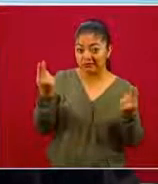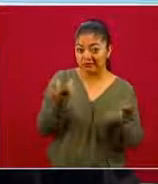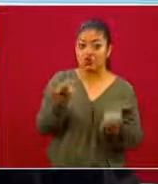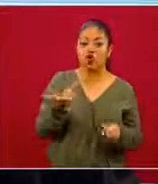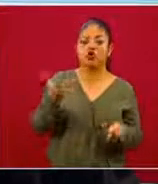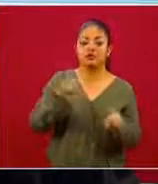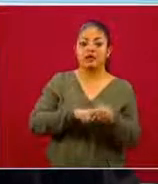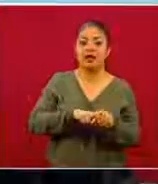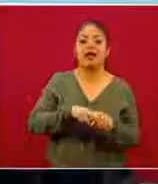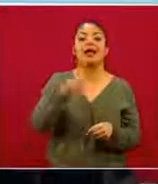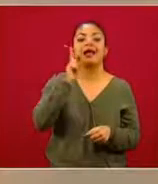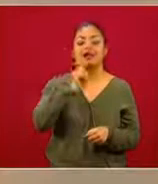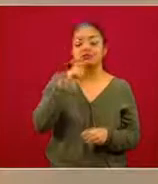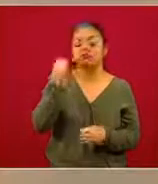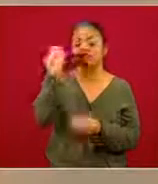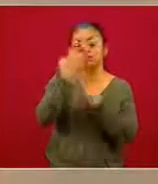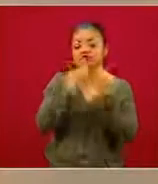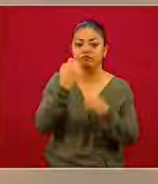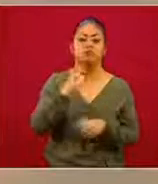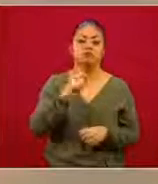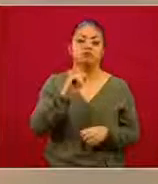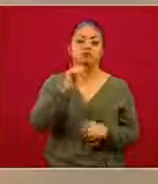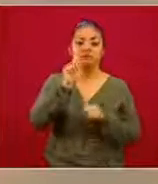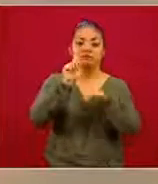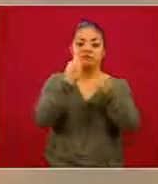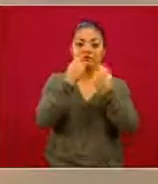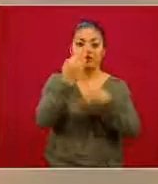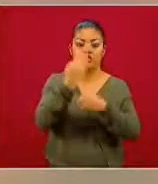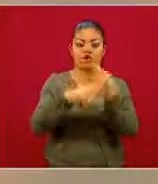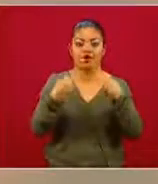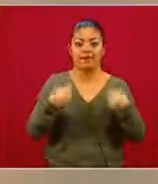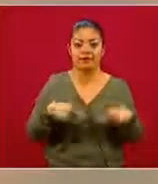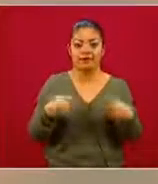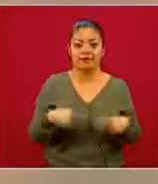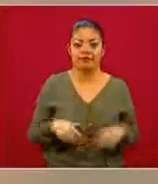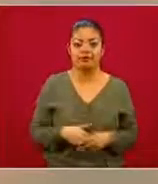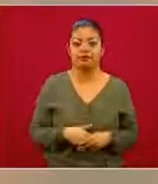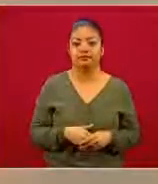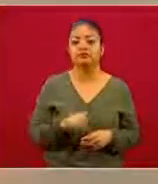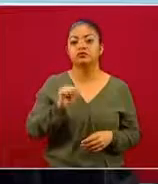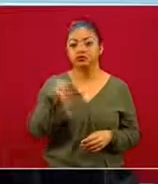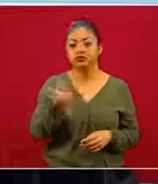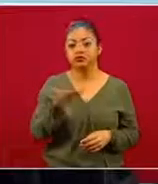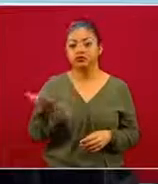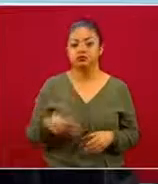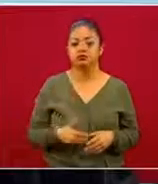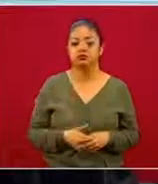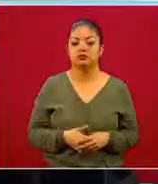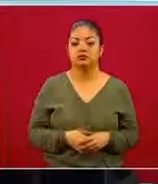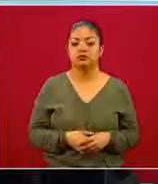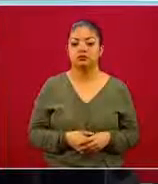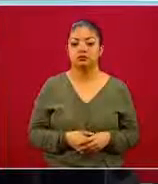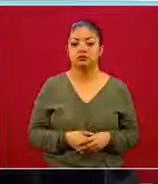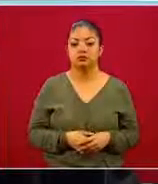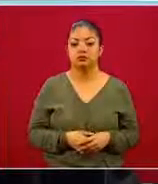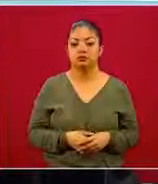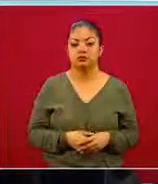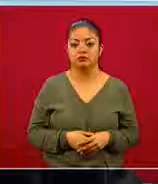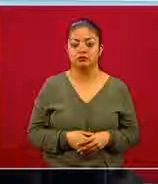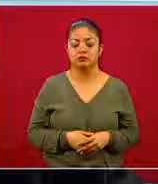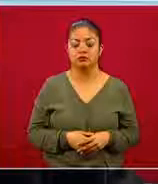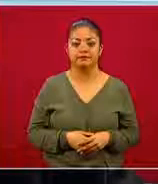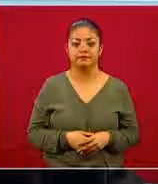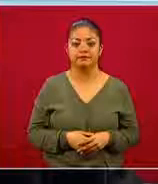So people who are seriously critically ill with COVID are in hospitals, and then they're registered and they represent